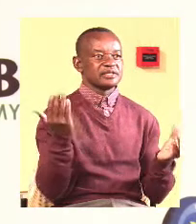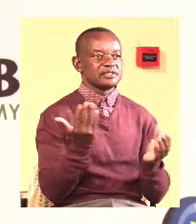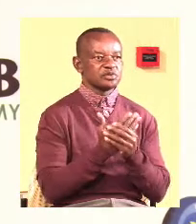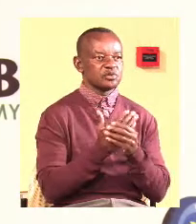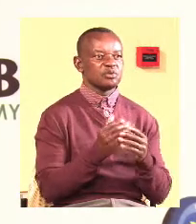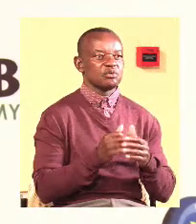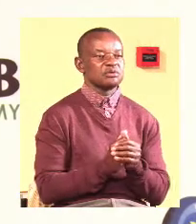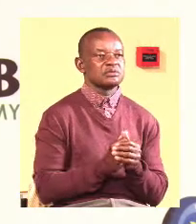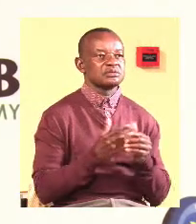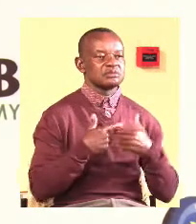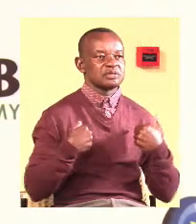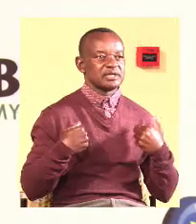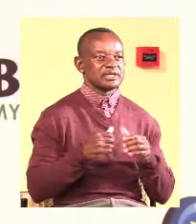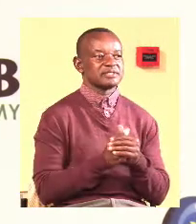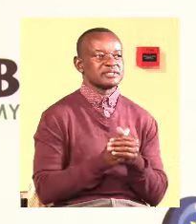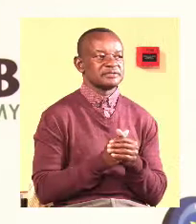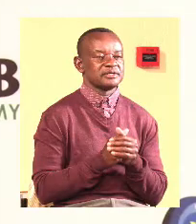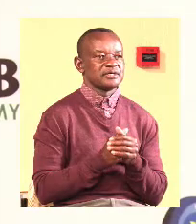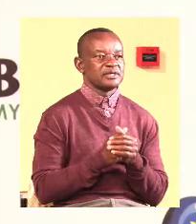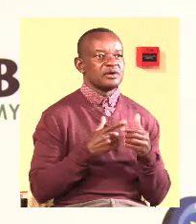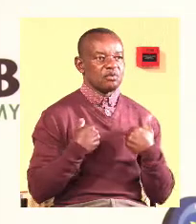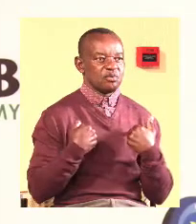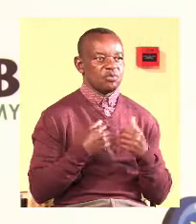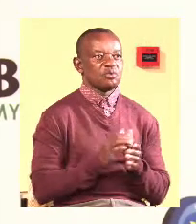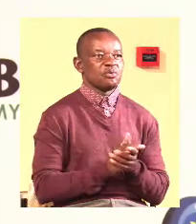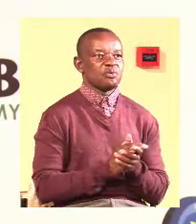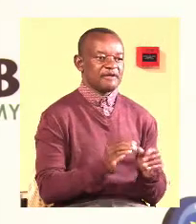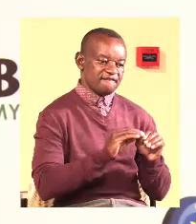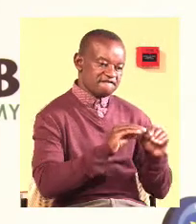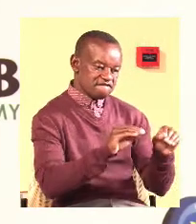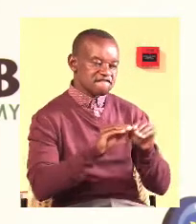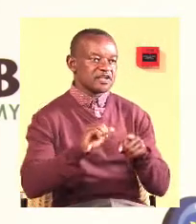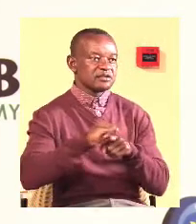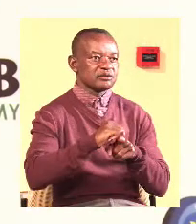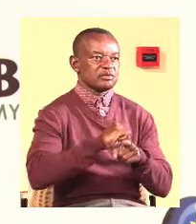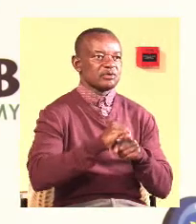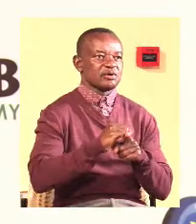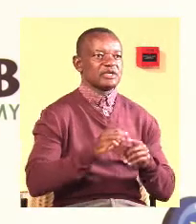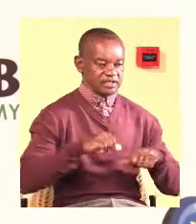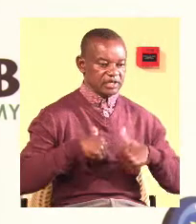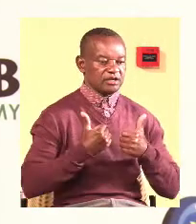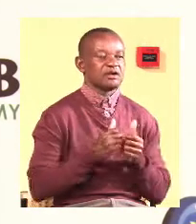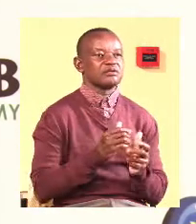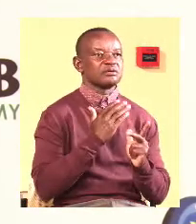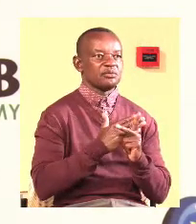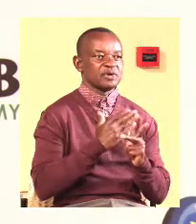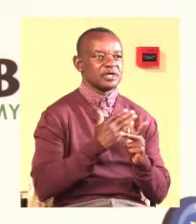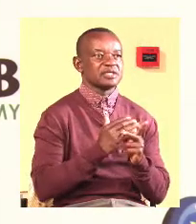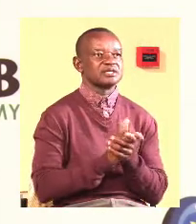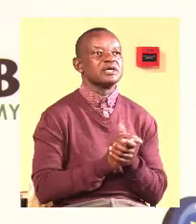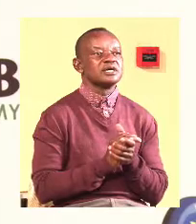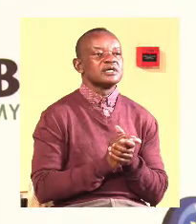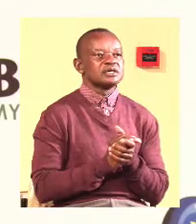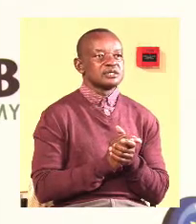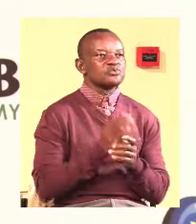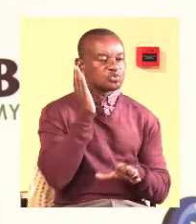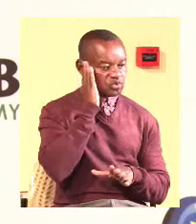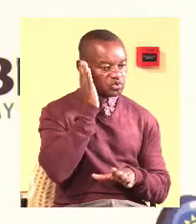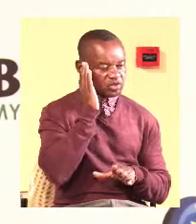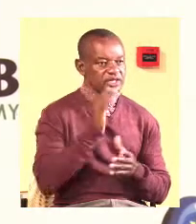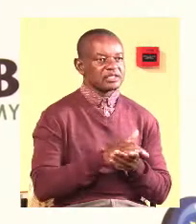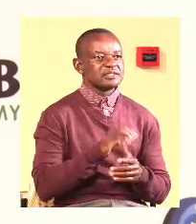we update our community health workers to make sure that they are sharing the correct information with the community members. Thank you so